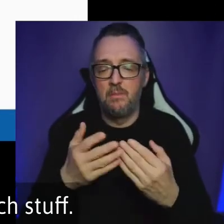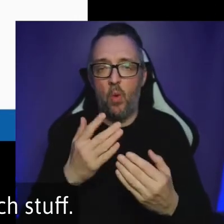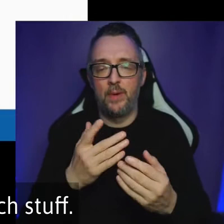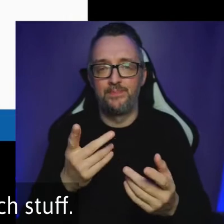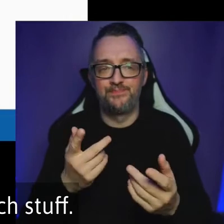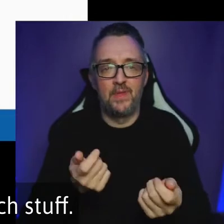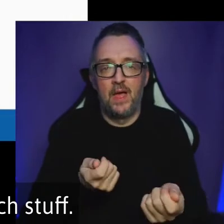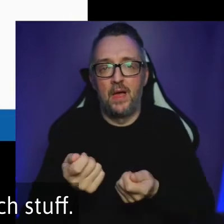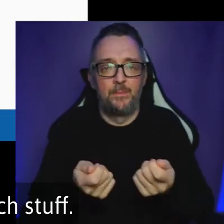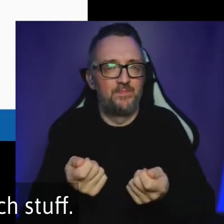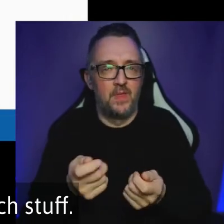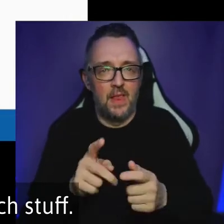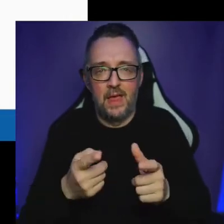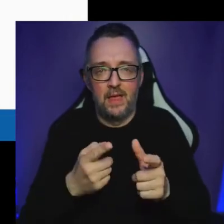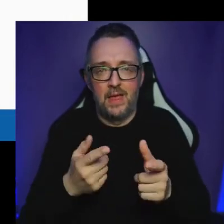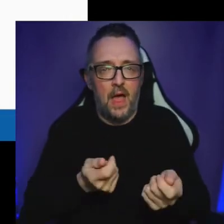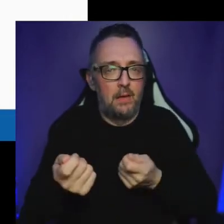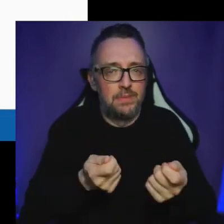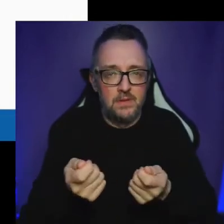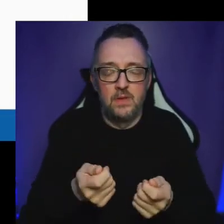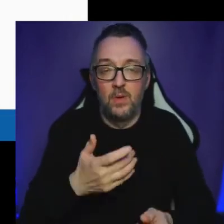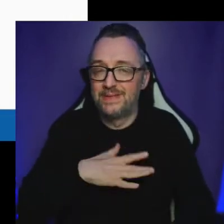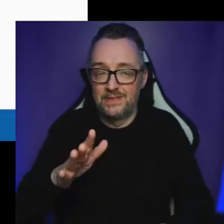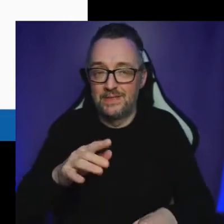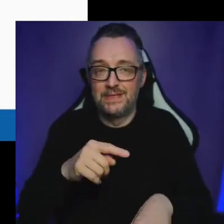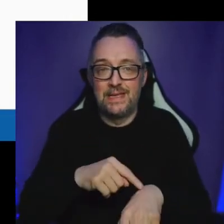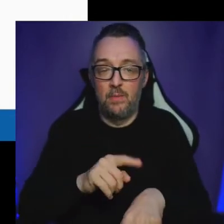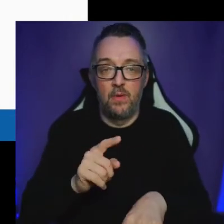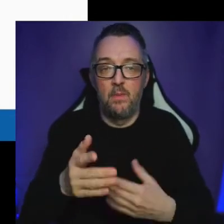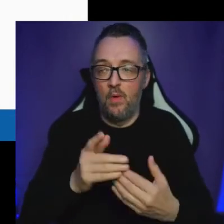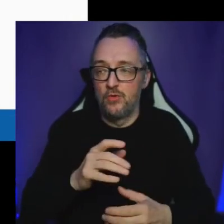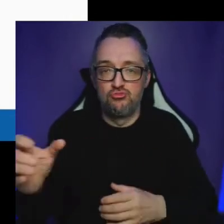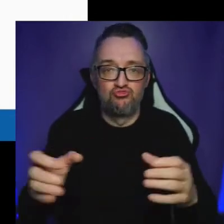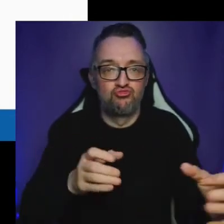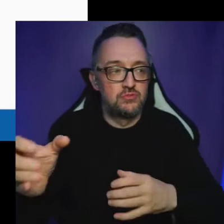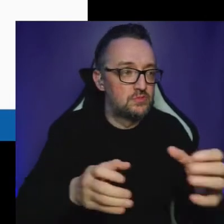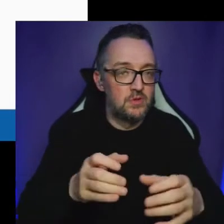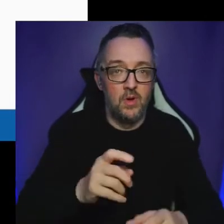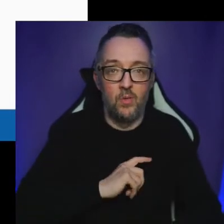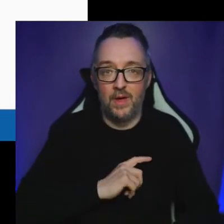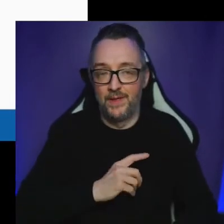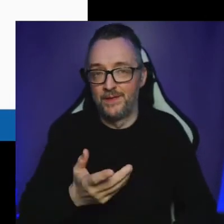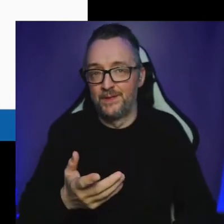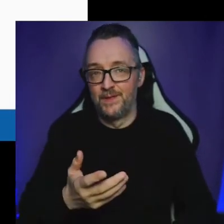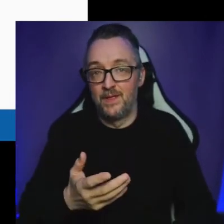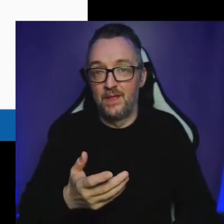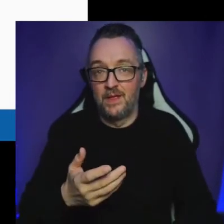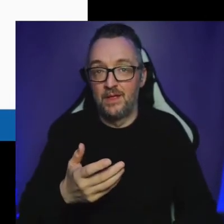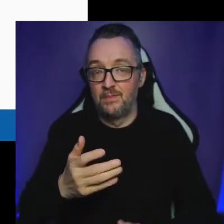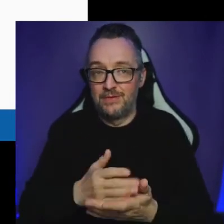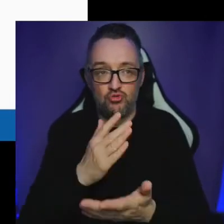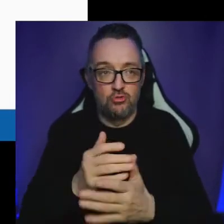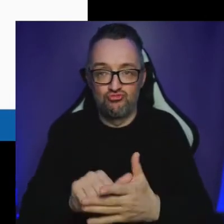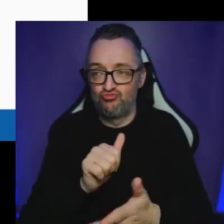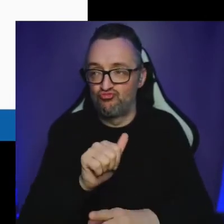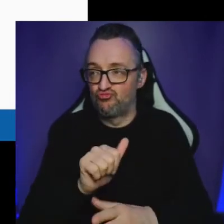terms of how we approach stuff. We always need more time to recruit people, because it does take more time just to make sure everything's in place. And there's